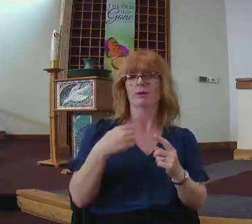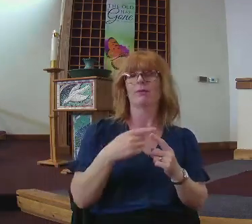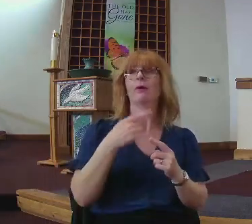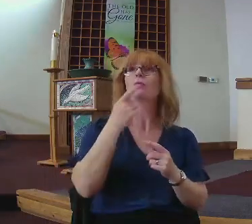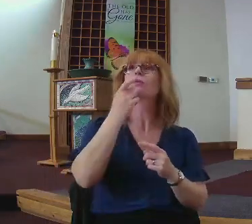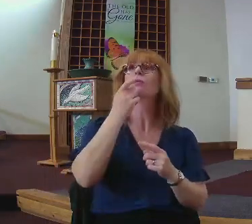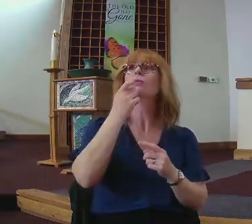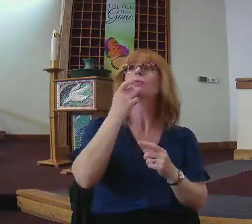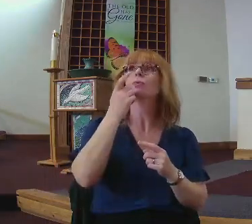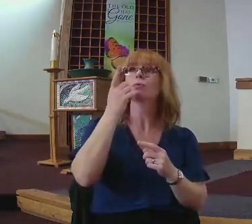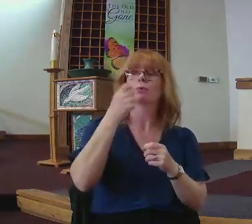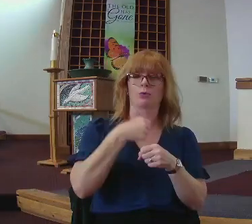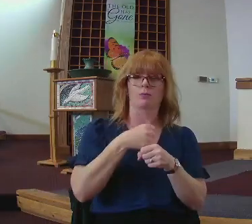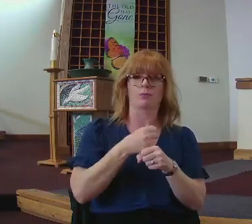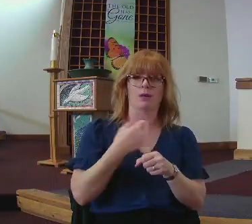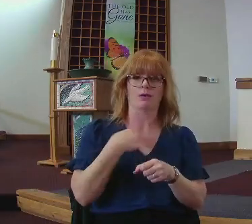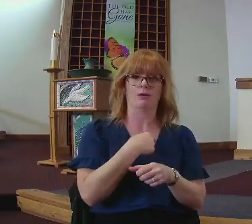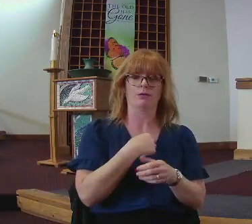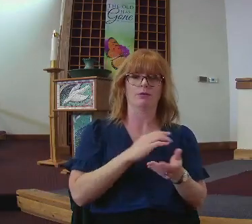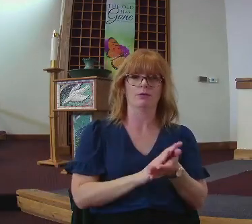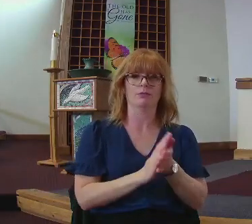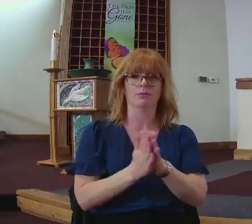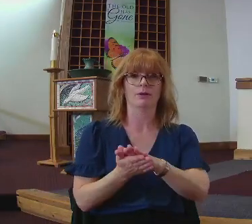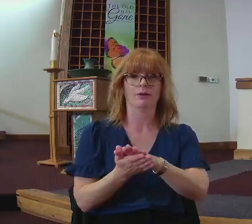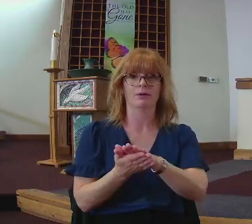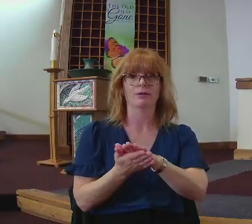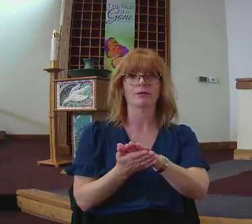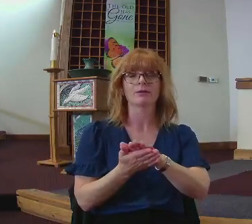you created us to be.